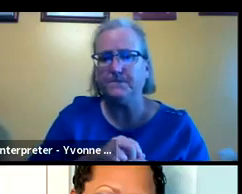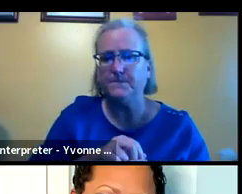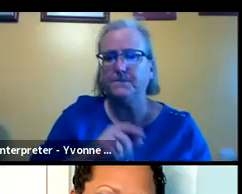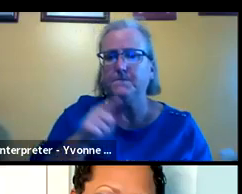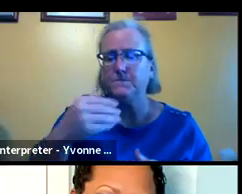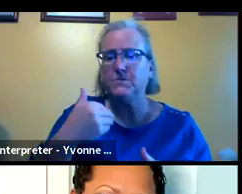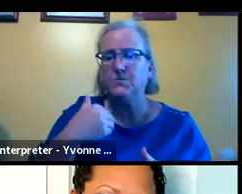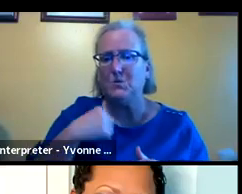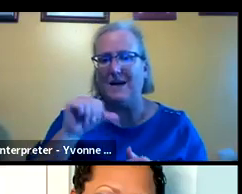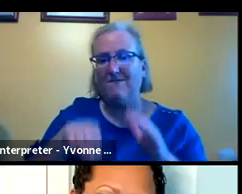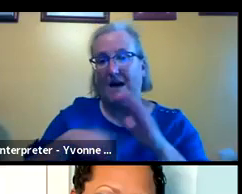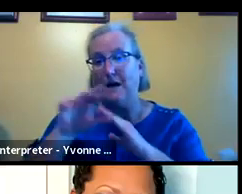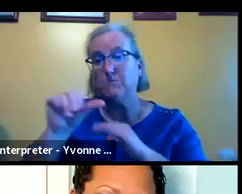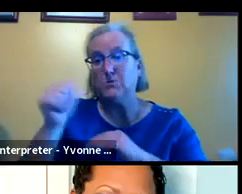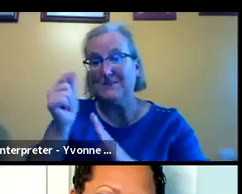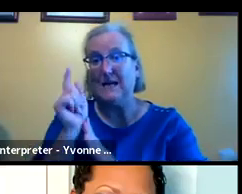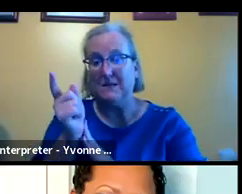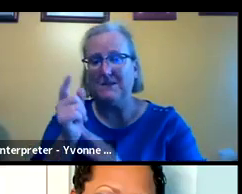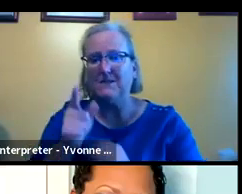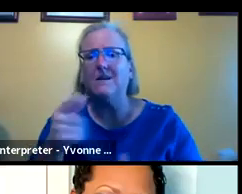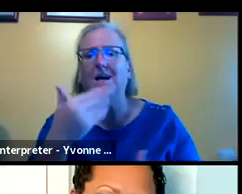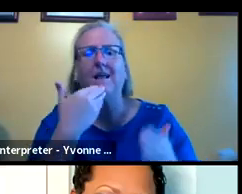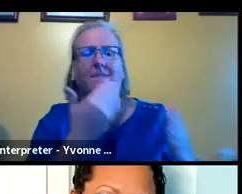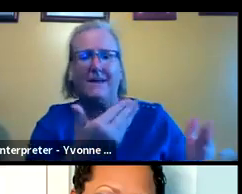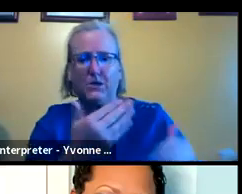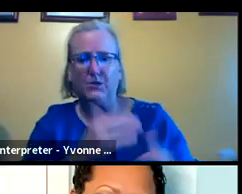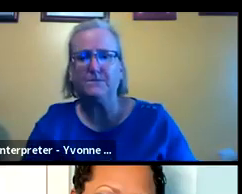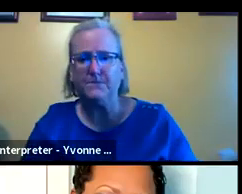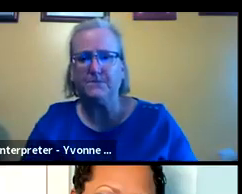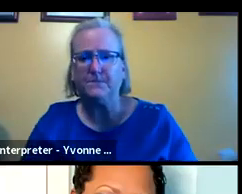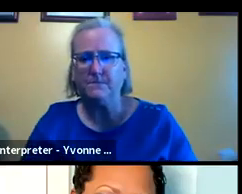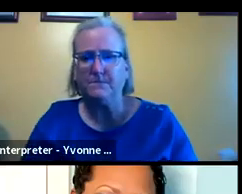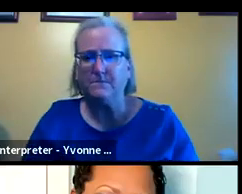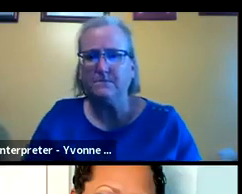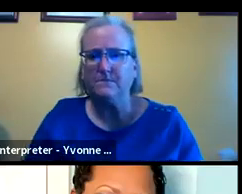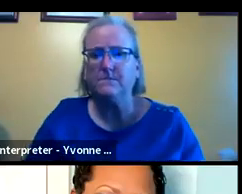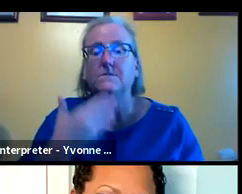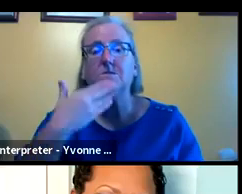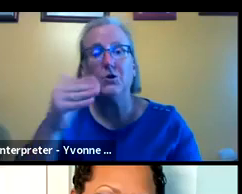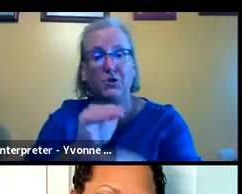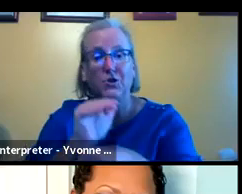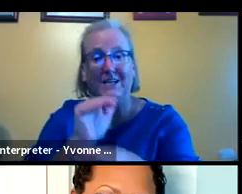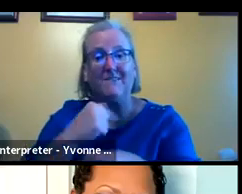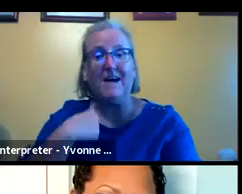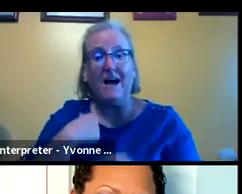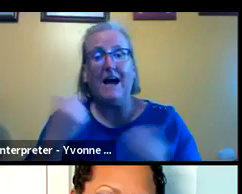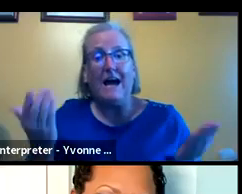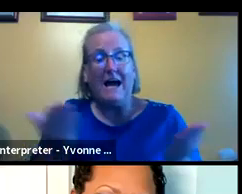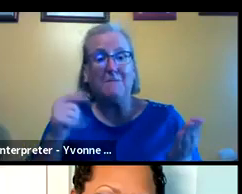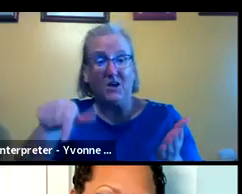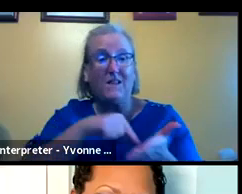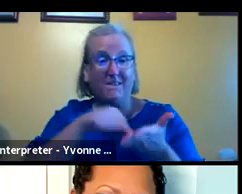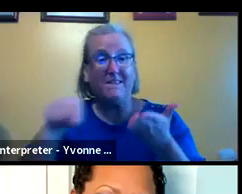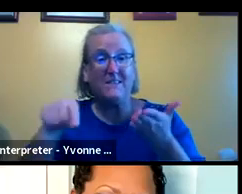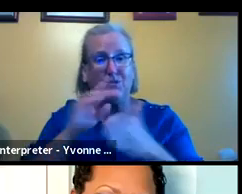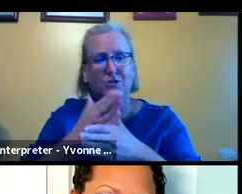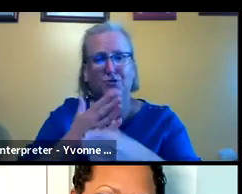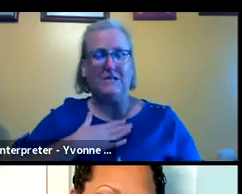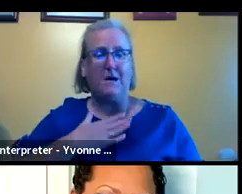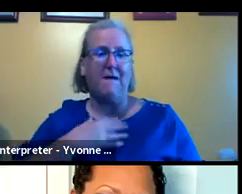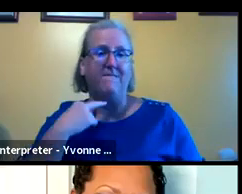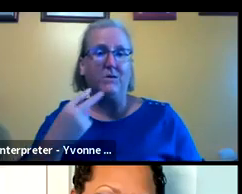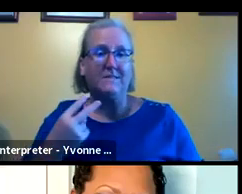have up to 10 minutes. Thank you. Good evening. I'm here again this week to share my